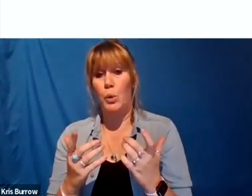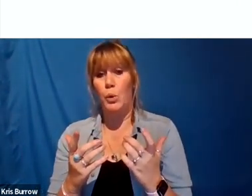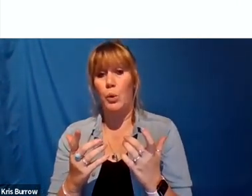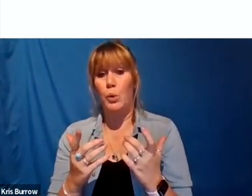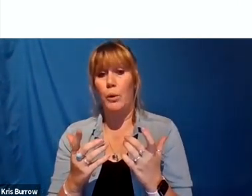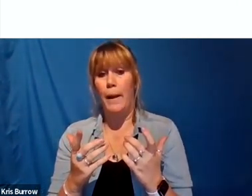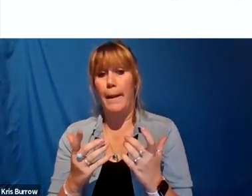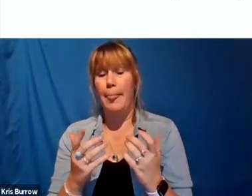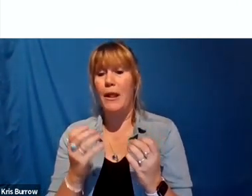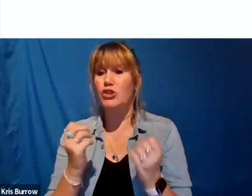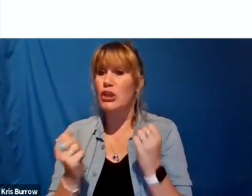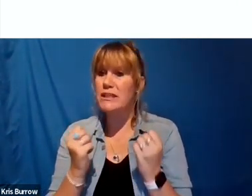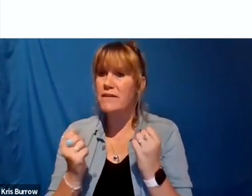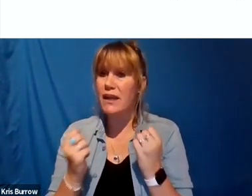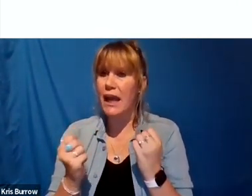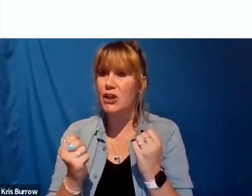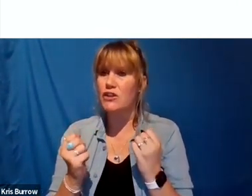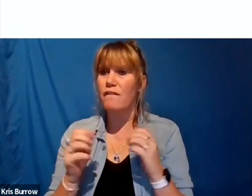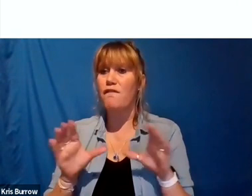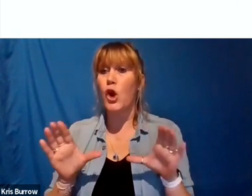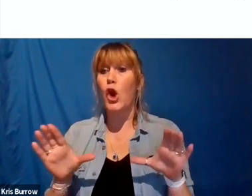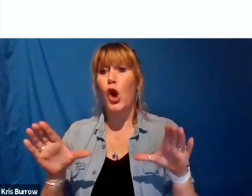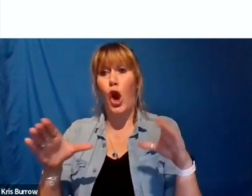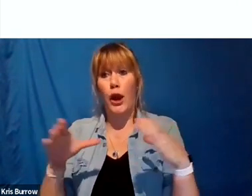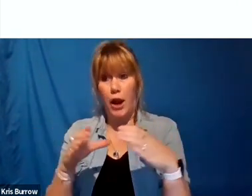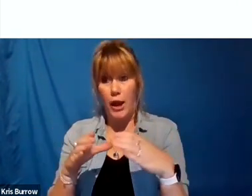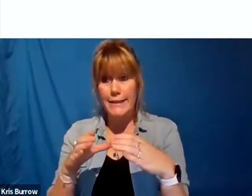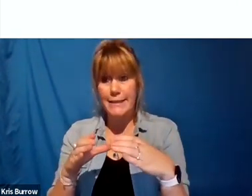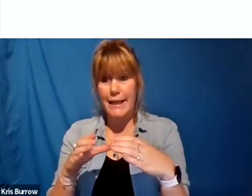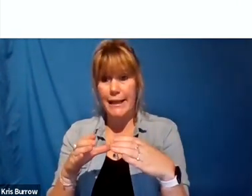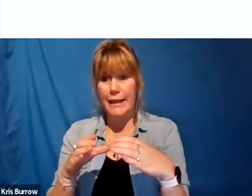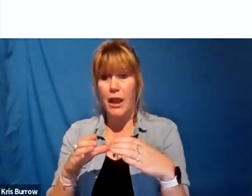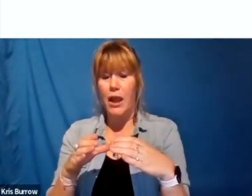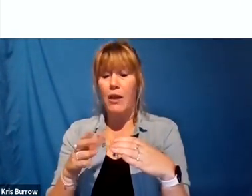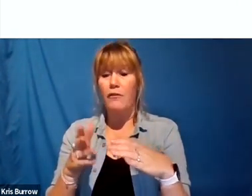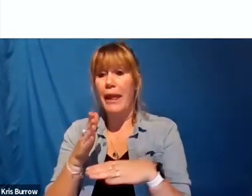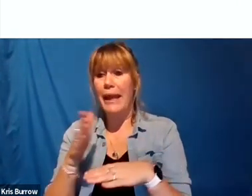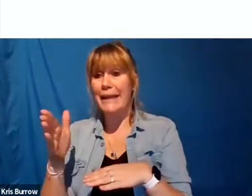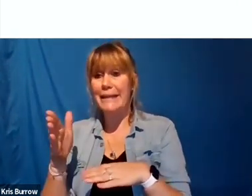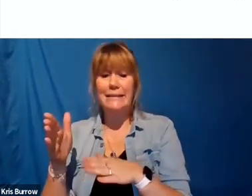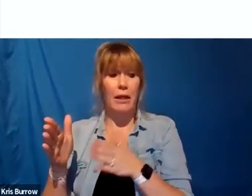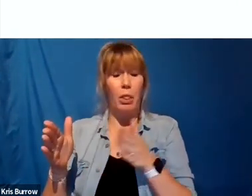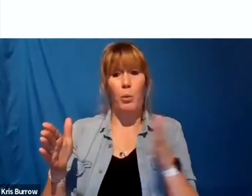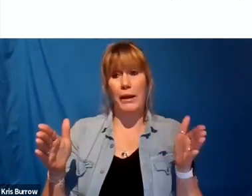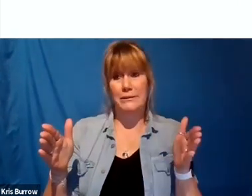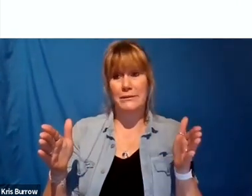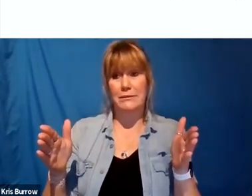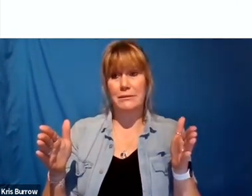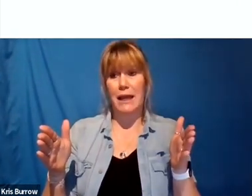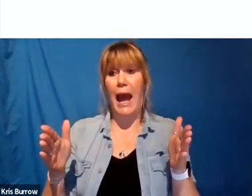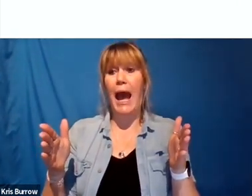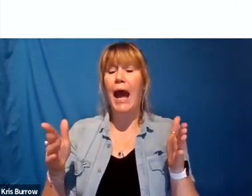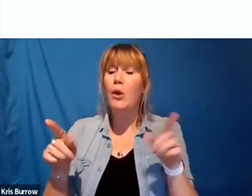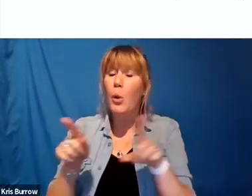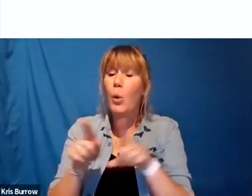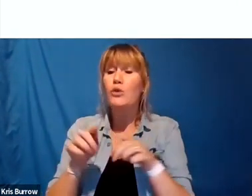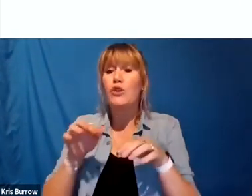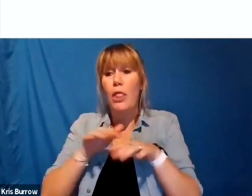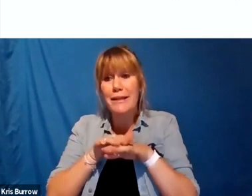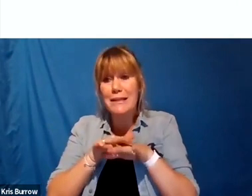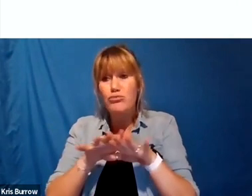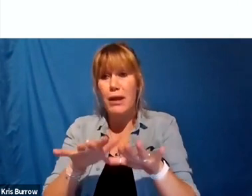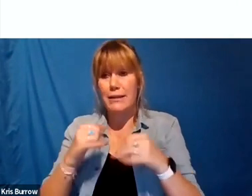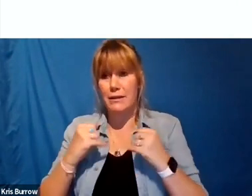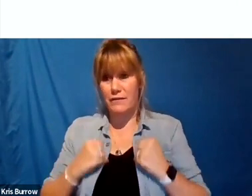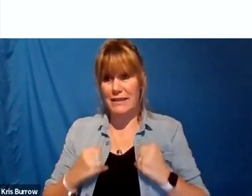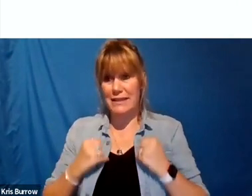justification for colonizing the East from the West. And also the spread of disease is integral to the study of migration